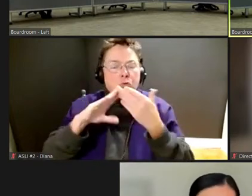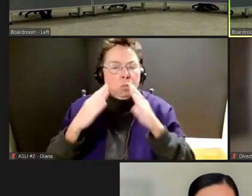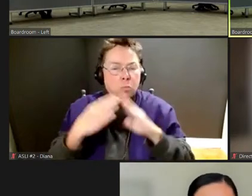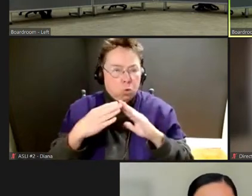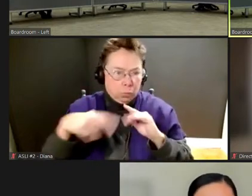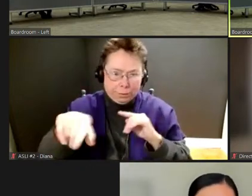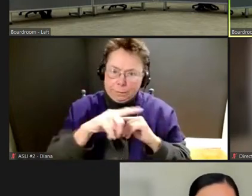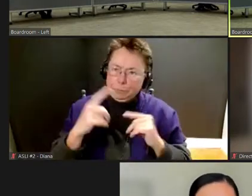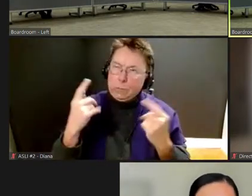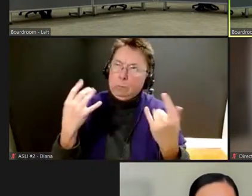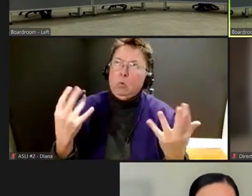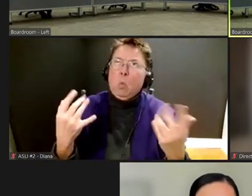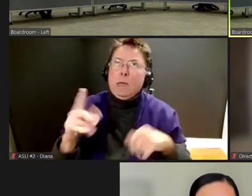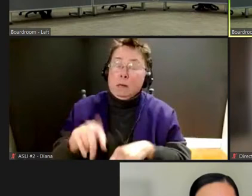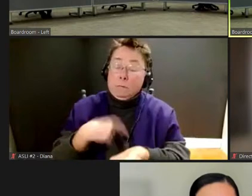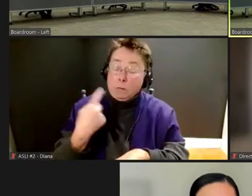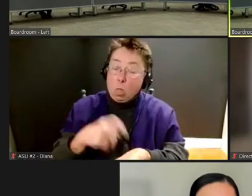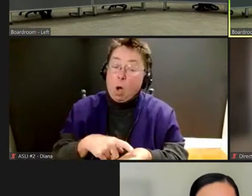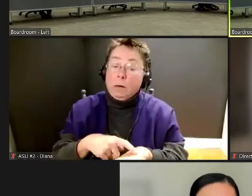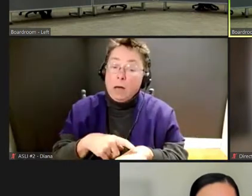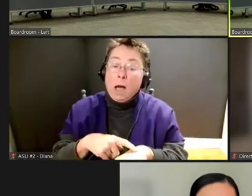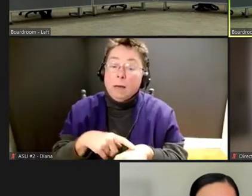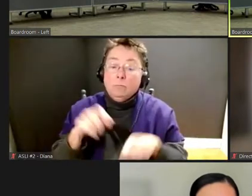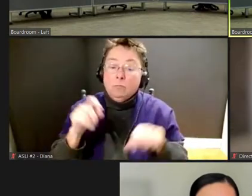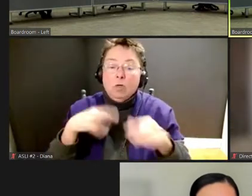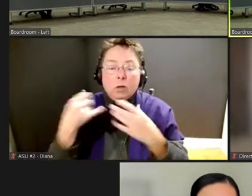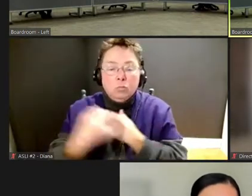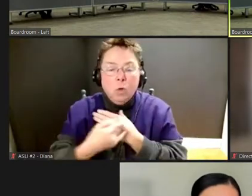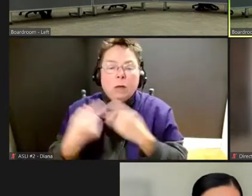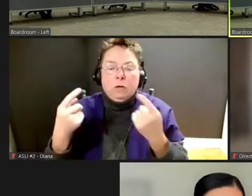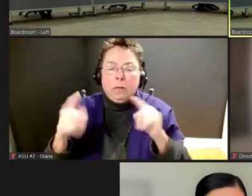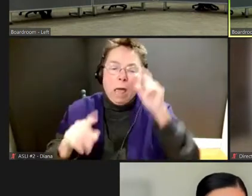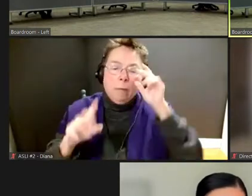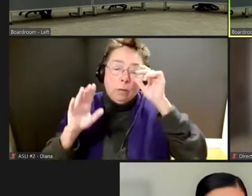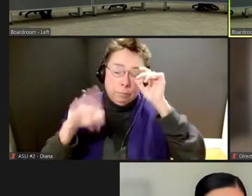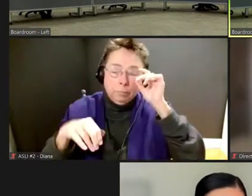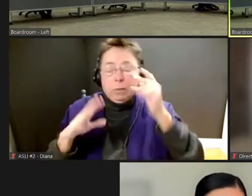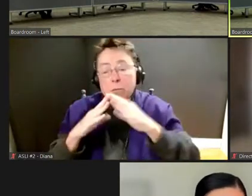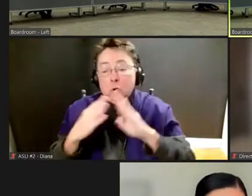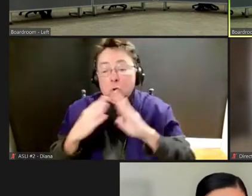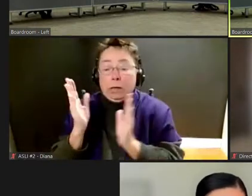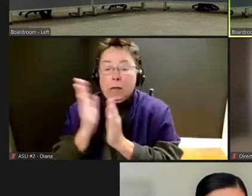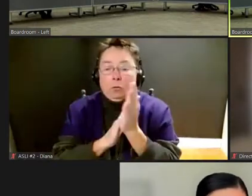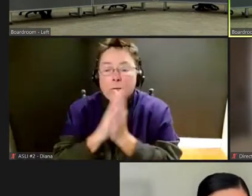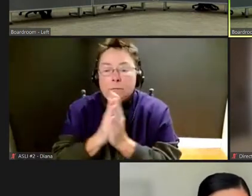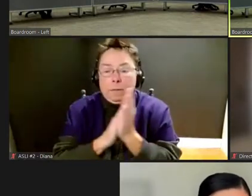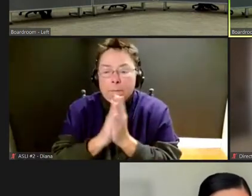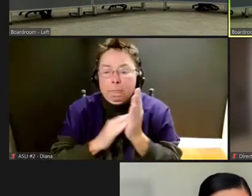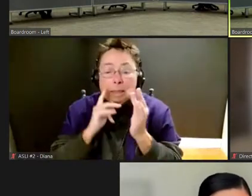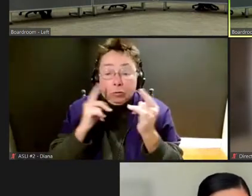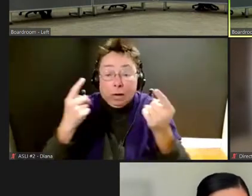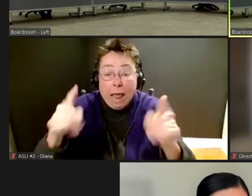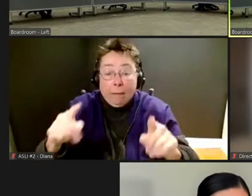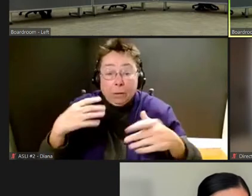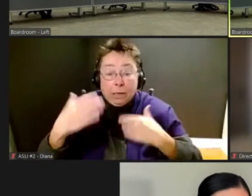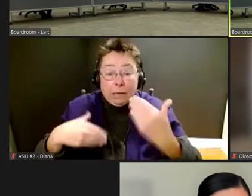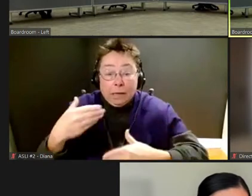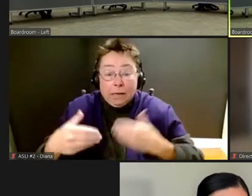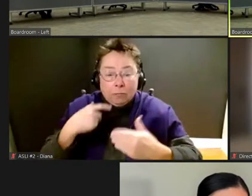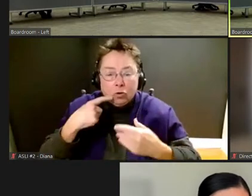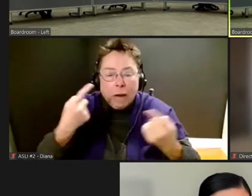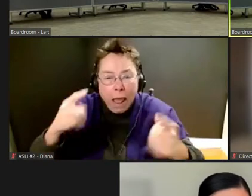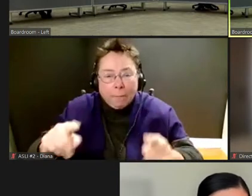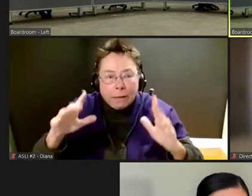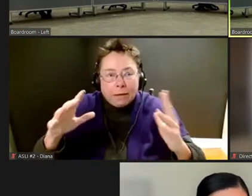waiting way too long for this project to happen, are definitely excited about the possibility of this project coming to fruition. And